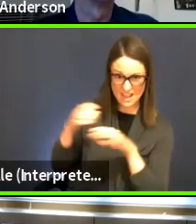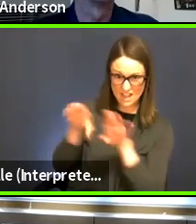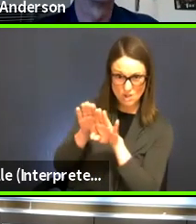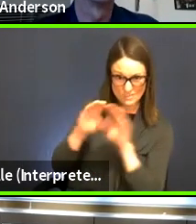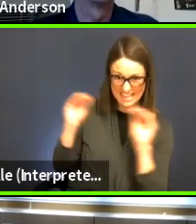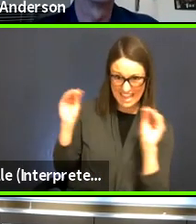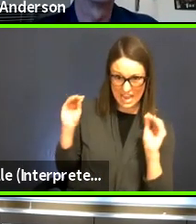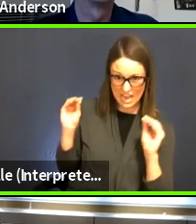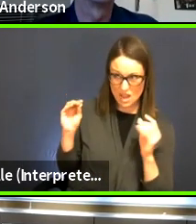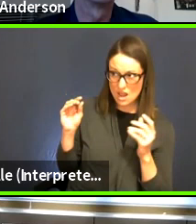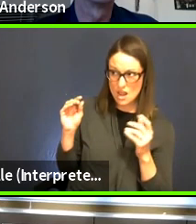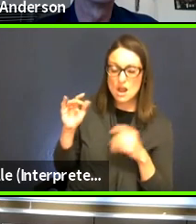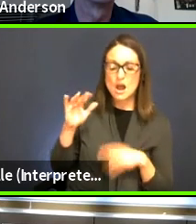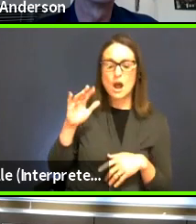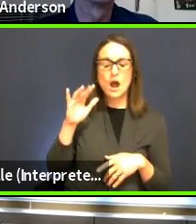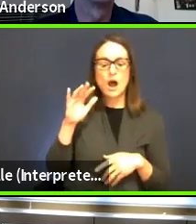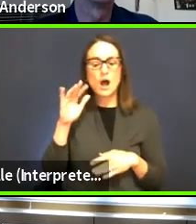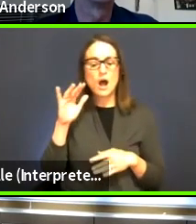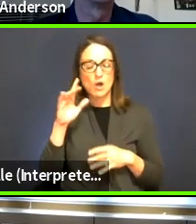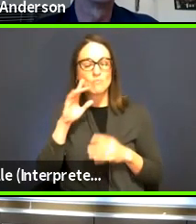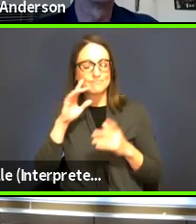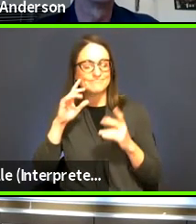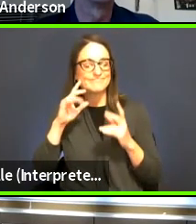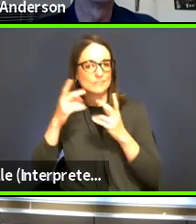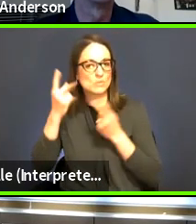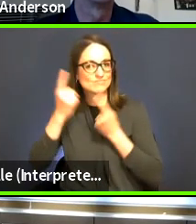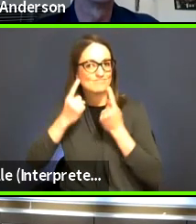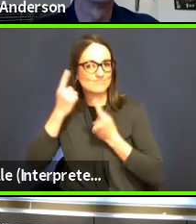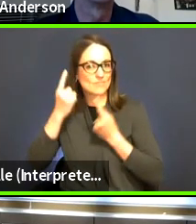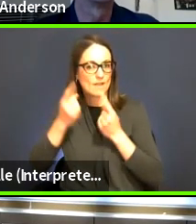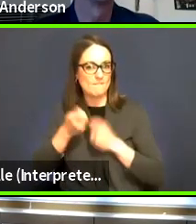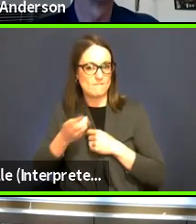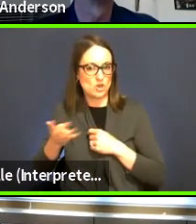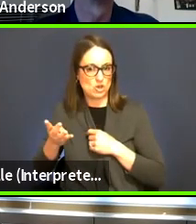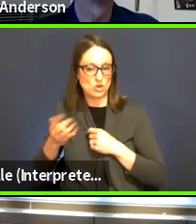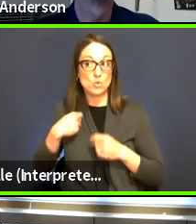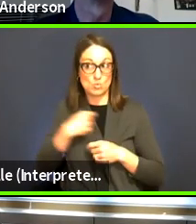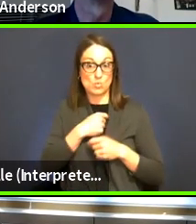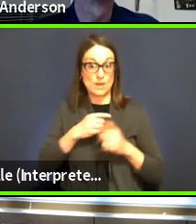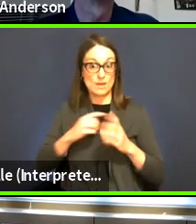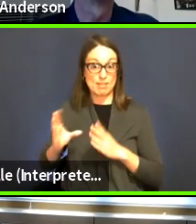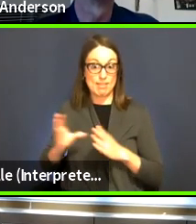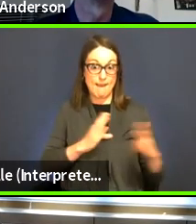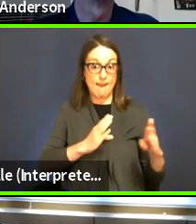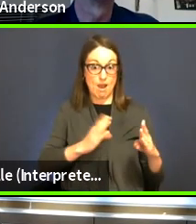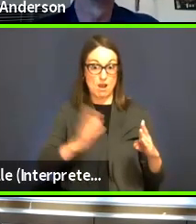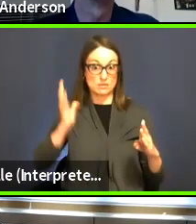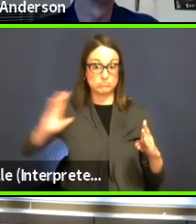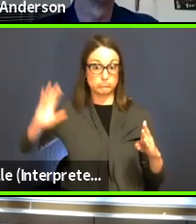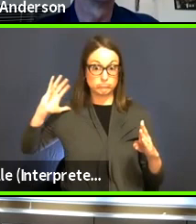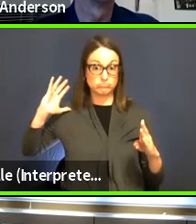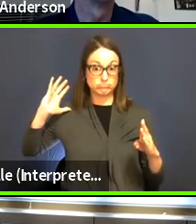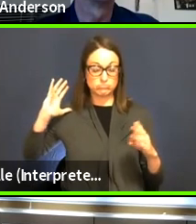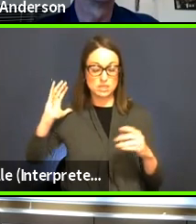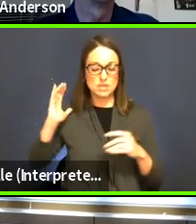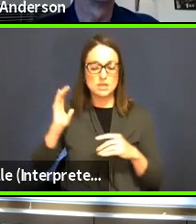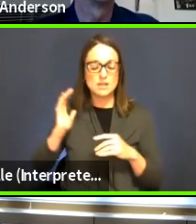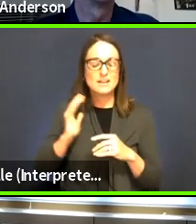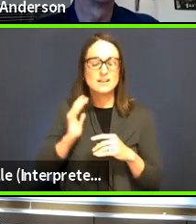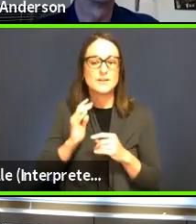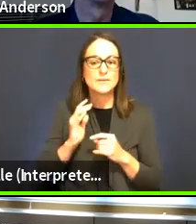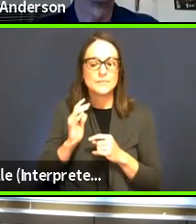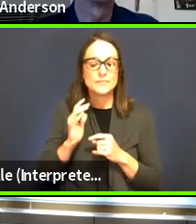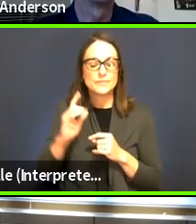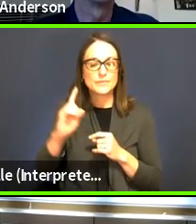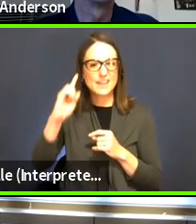at a few we had planned to. So Wilson Hall, I want to think it's